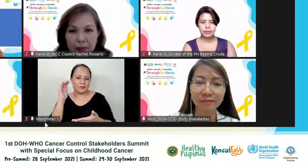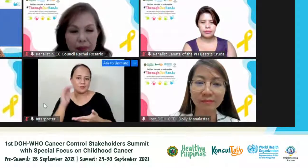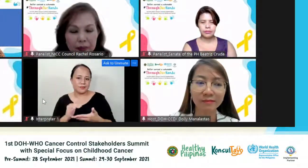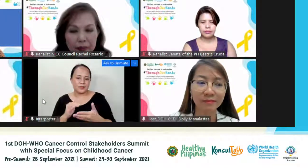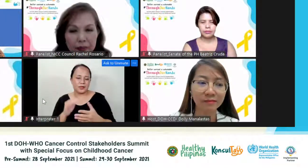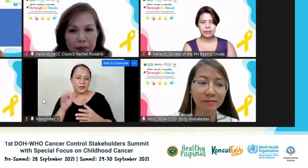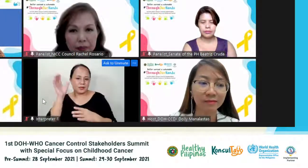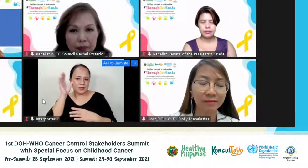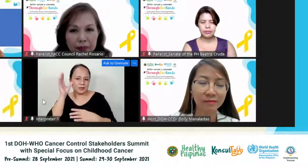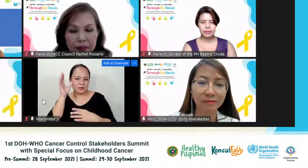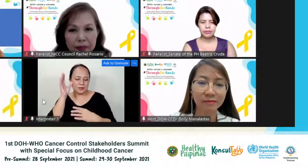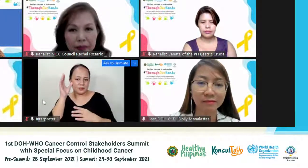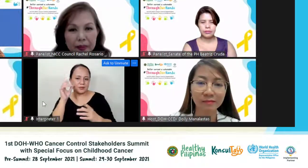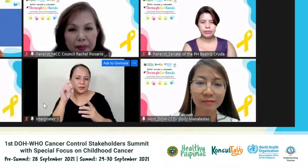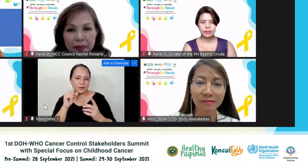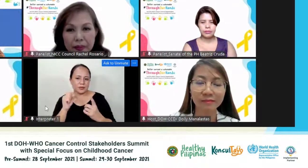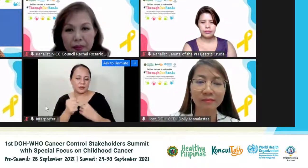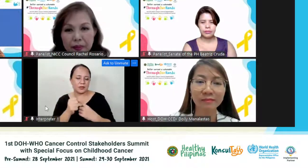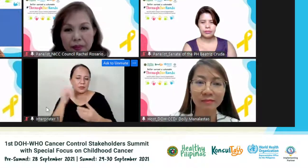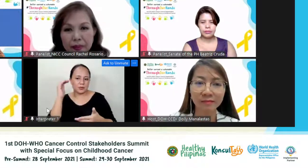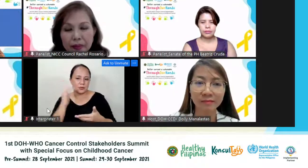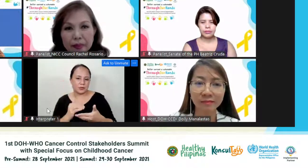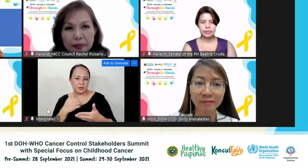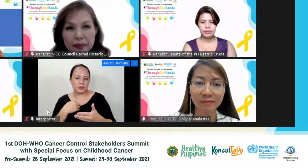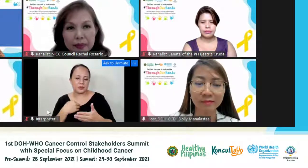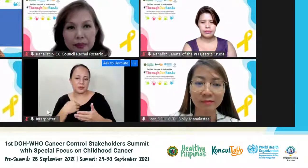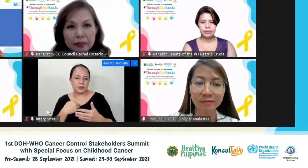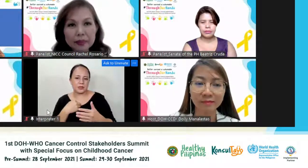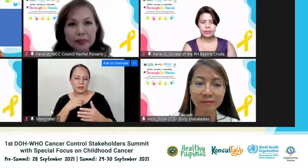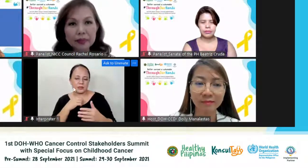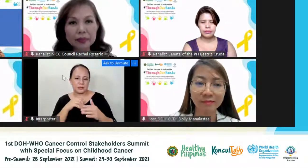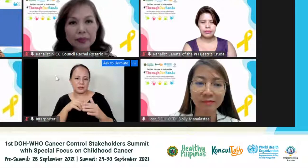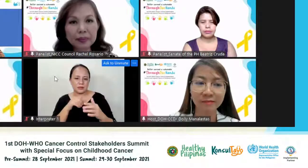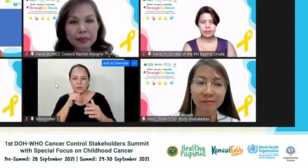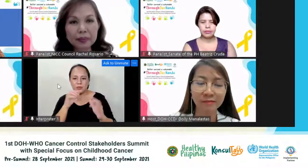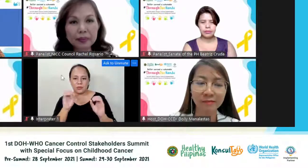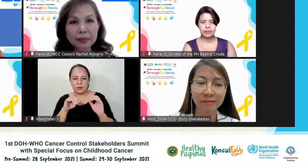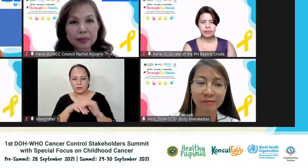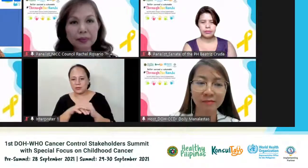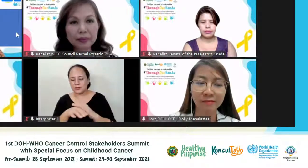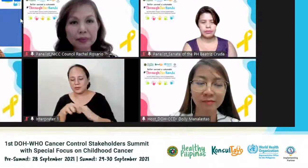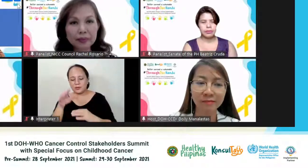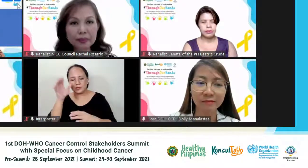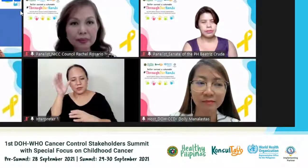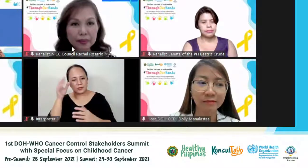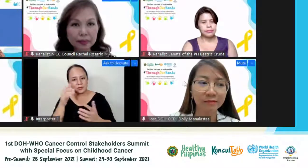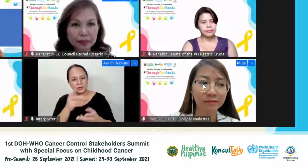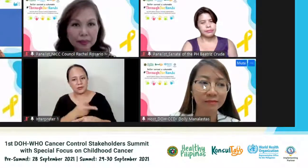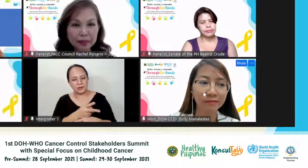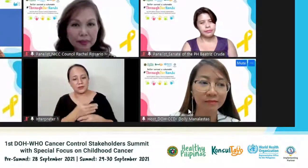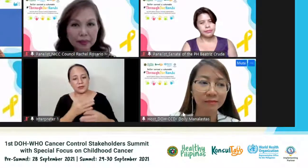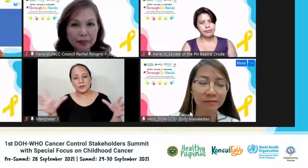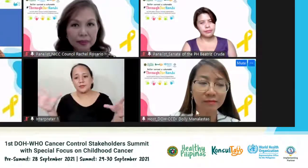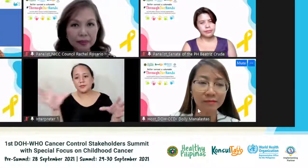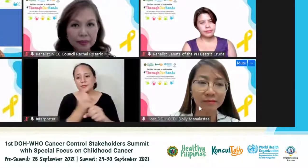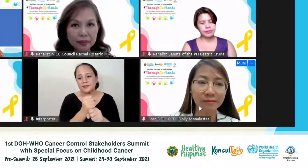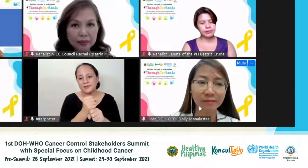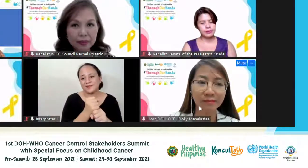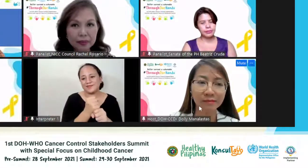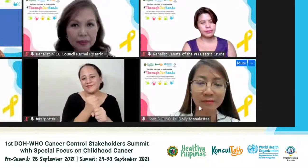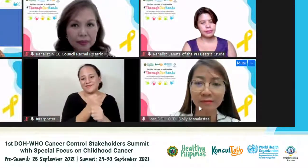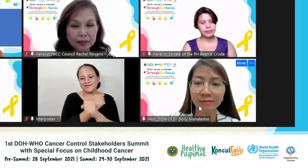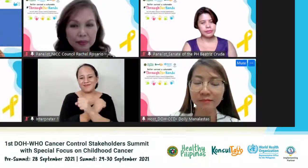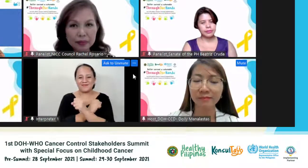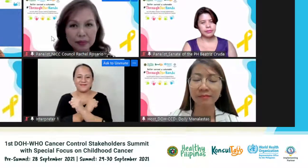cancer cases and first reducing the inaccess to cancer care. To sum up our dialogue this